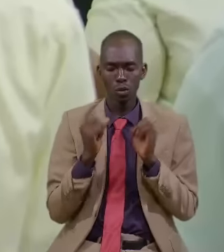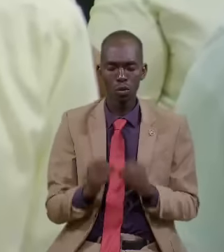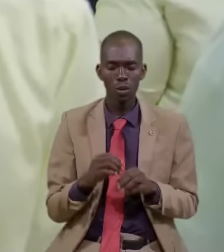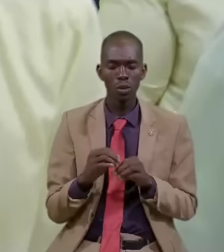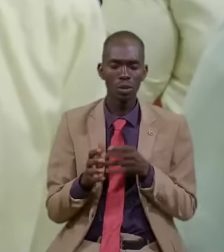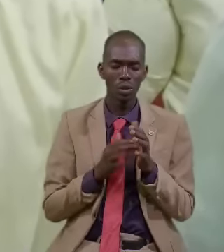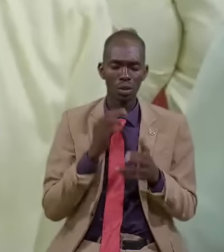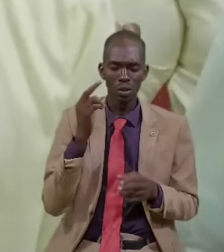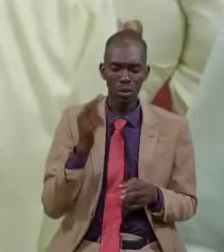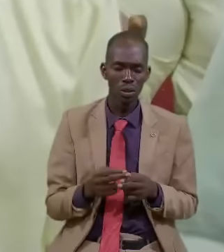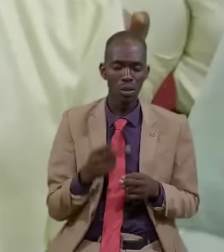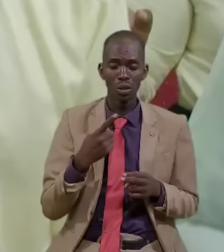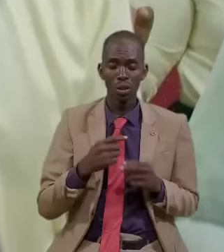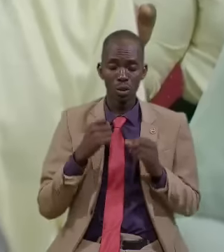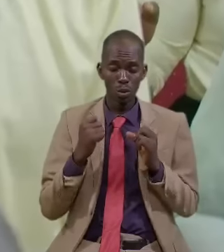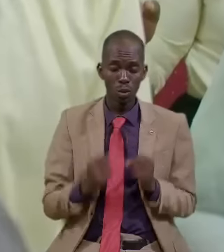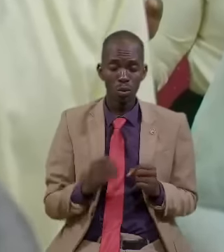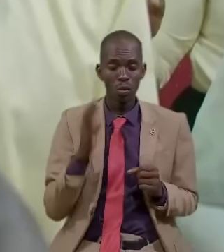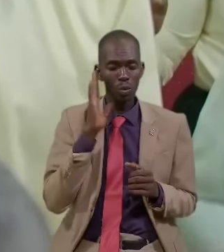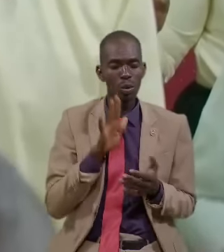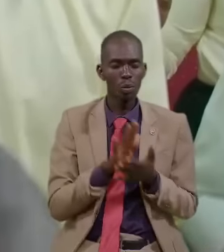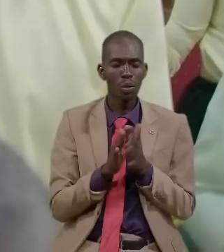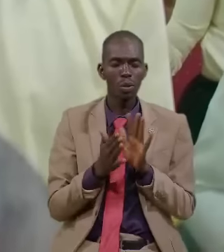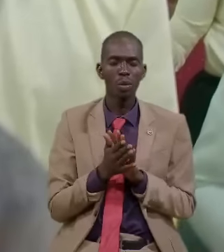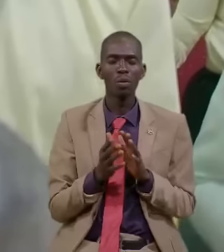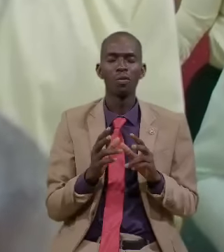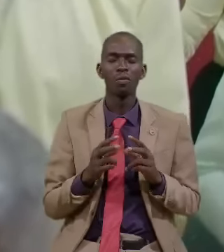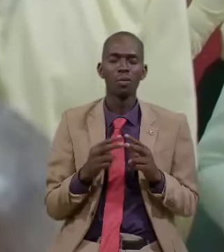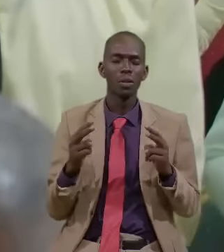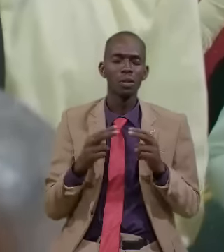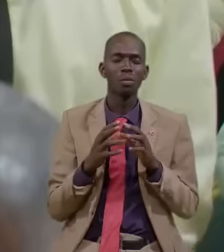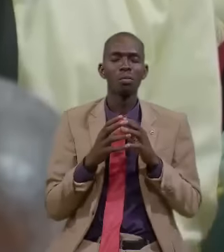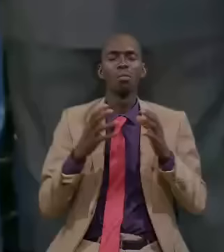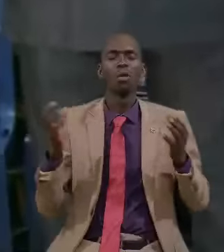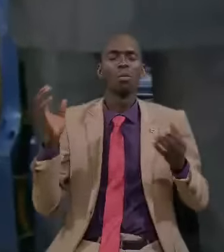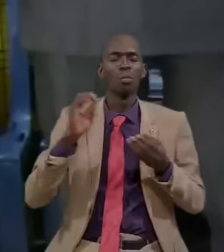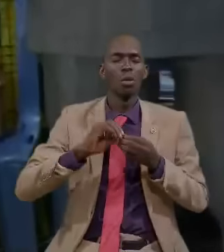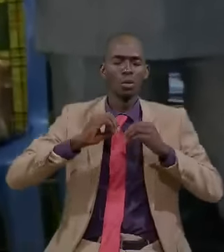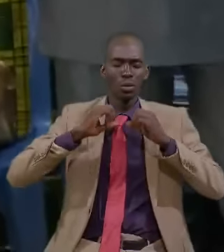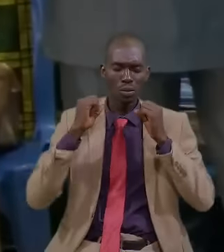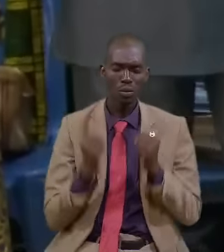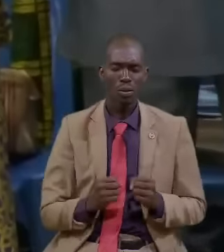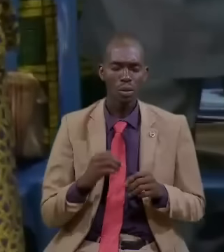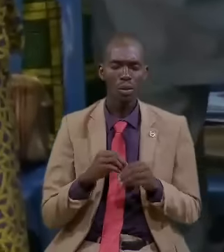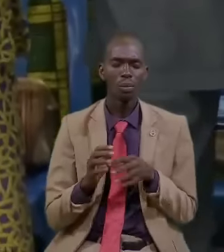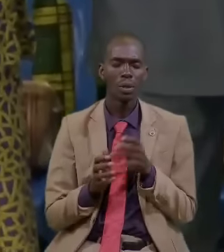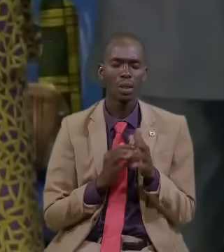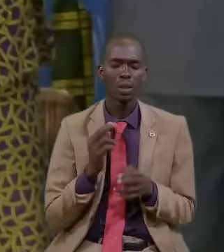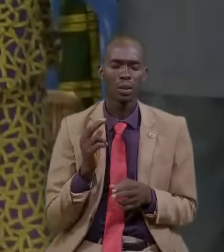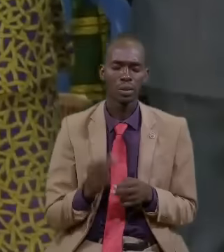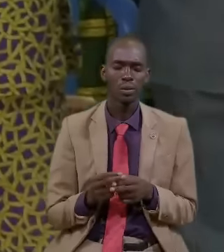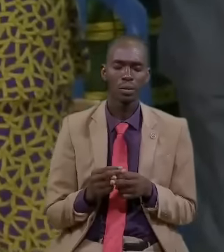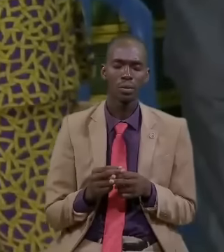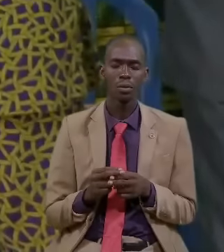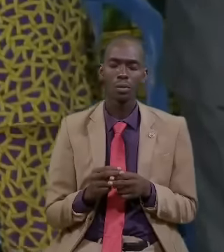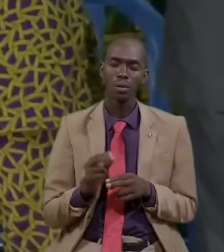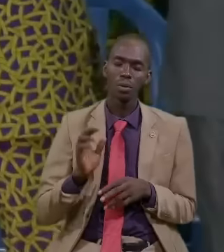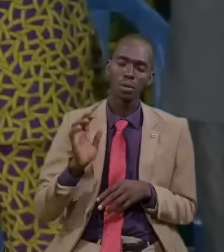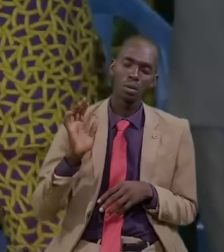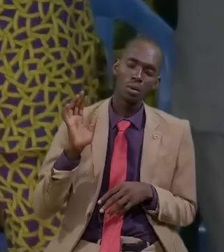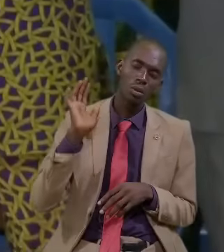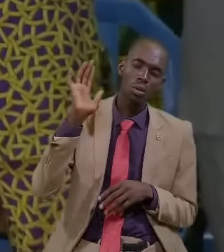will become very much strengthened in Jesus' name. Your presence in